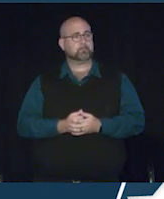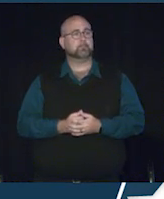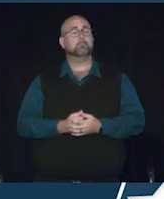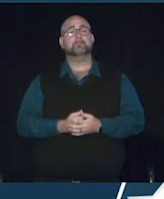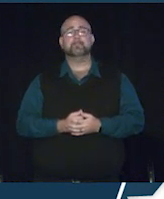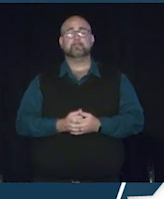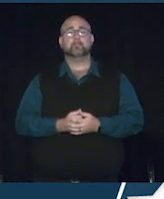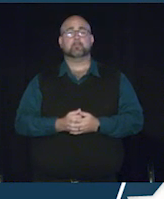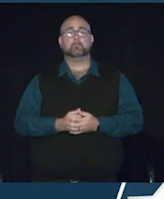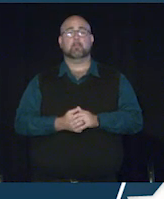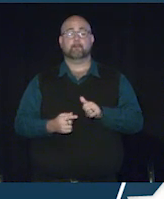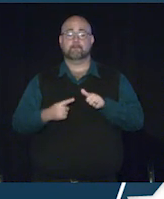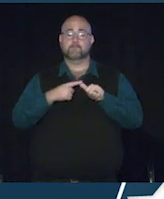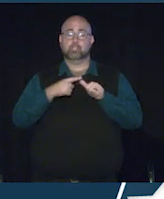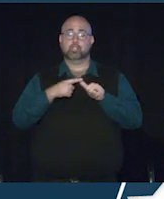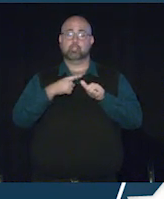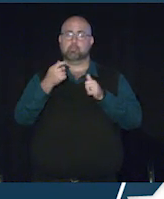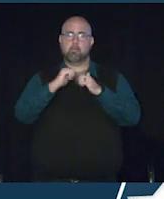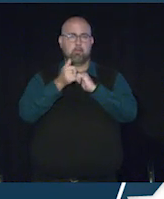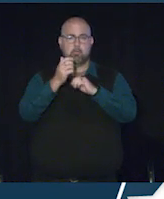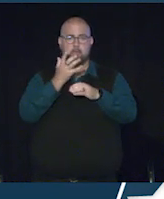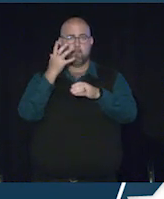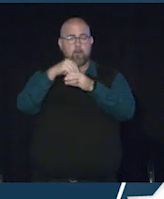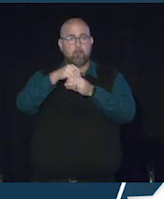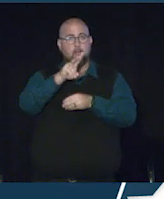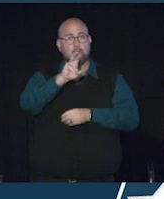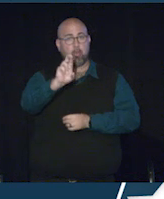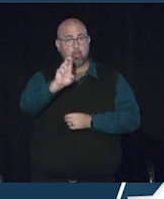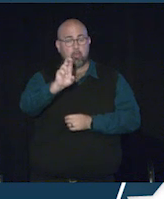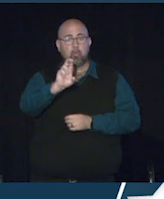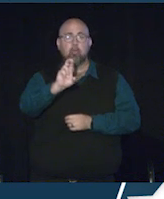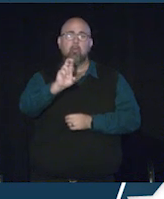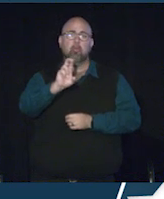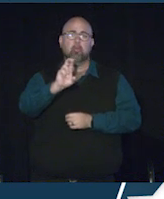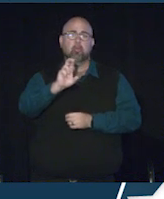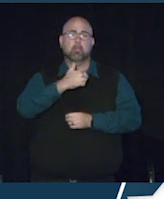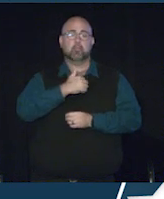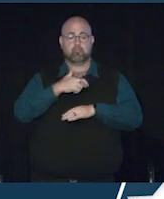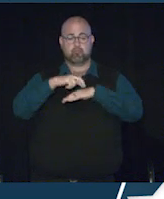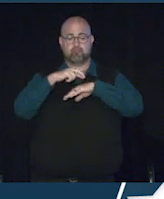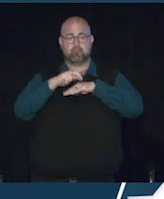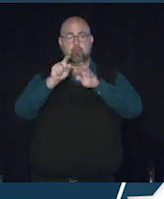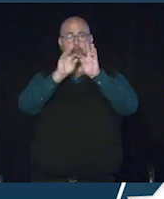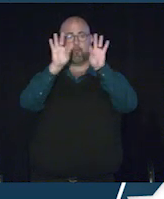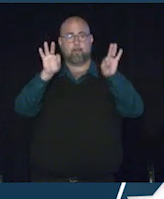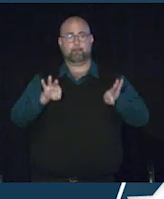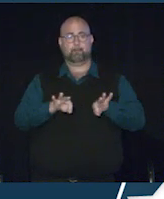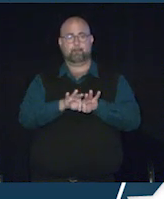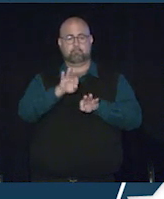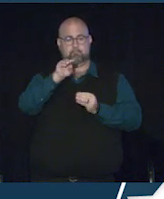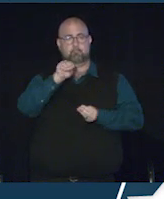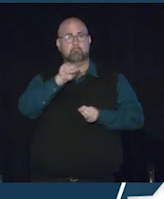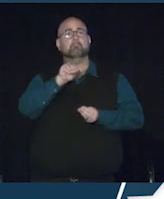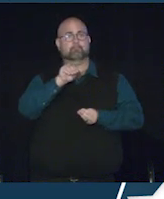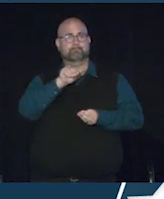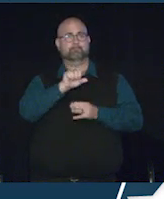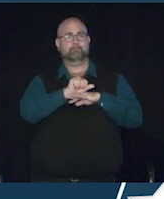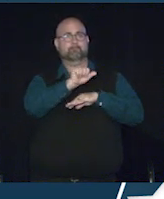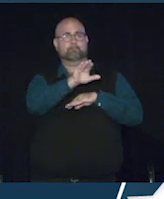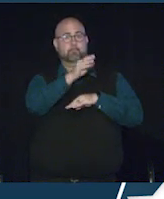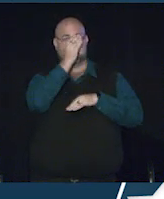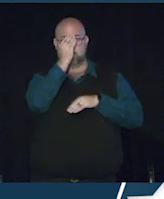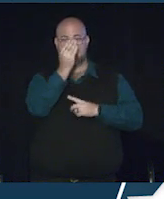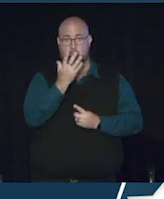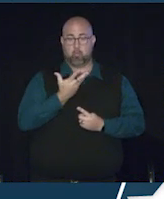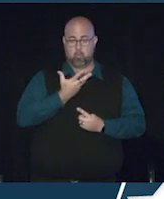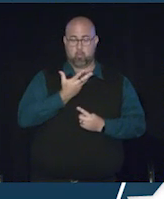So the first step to getting involved with VR is submitting a referral form to let us know that you or someone you know